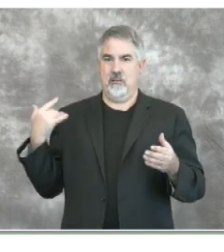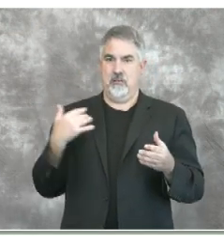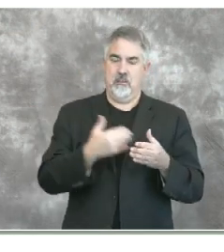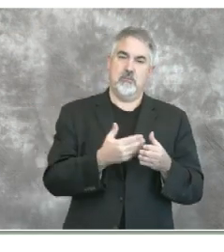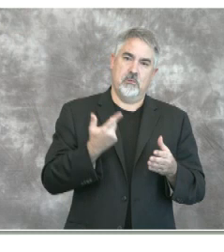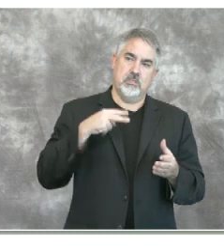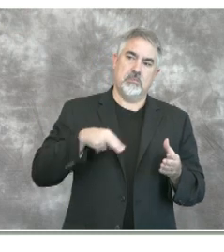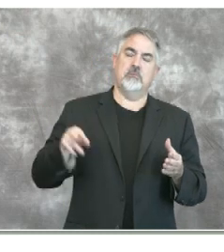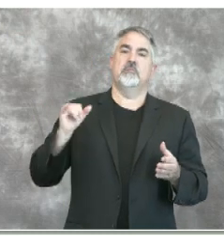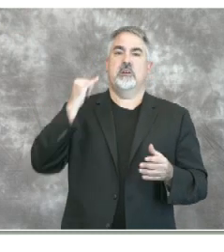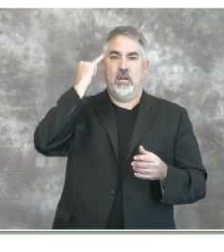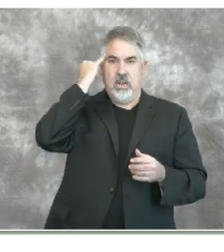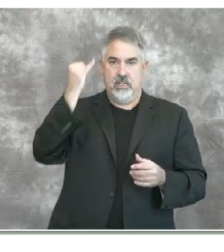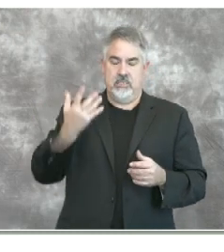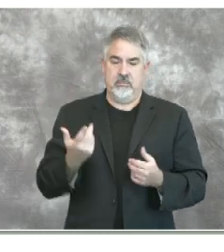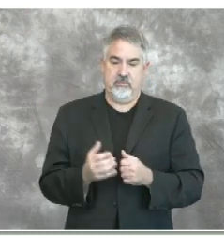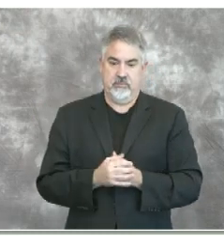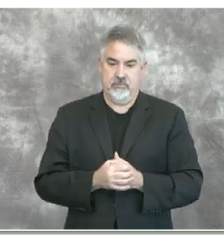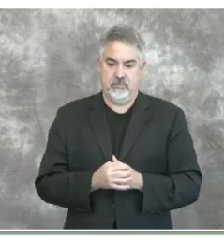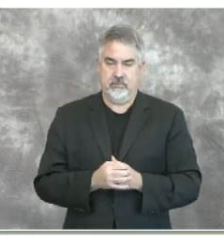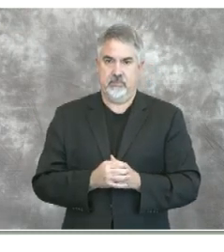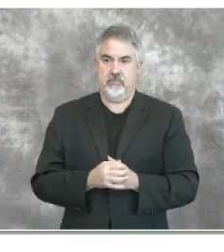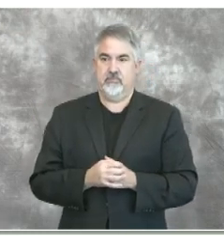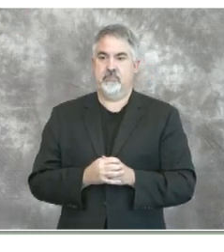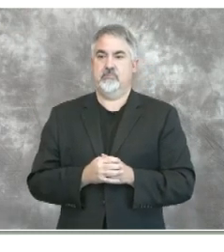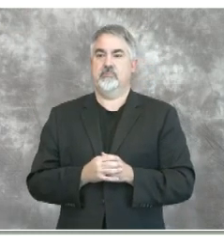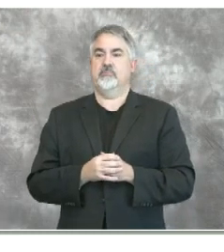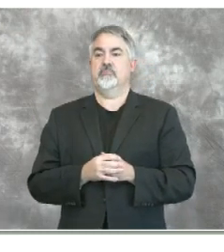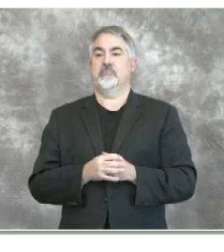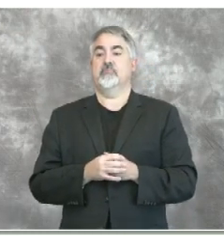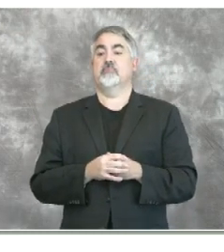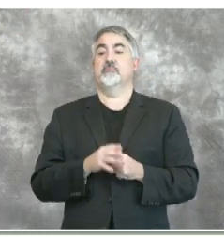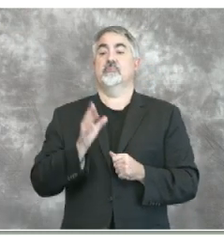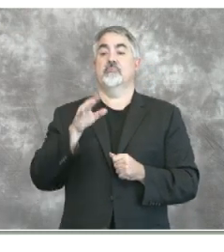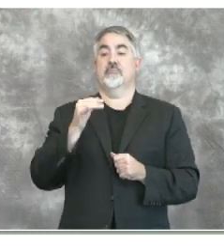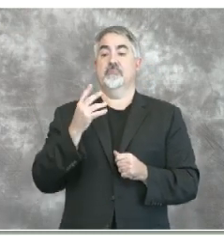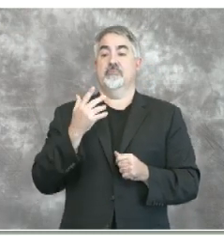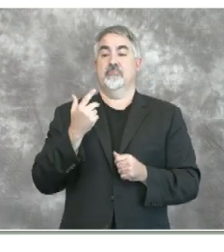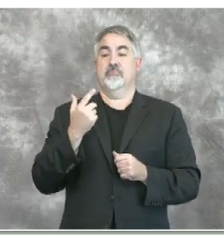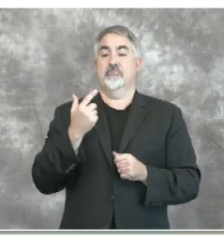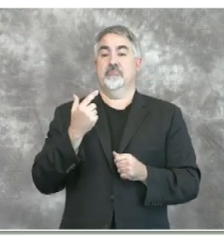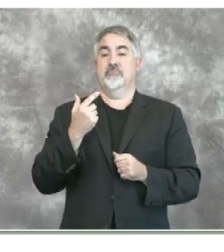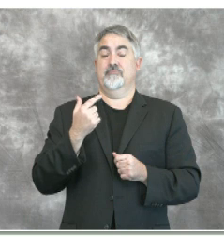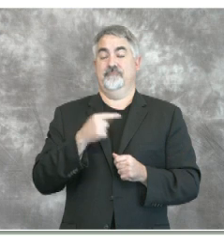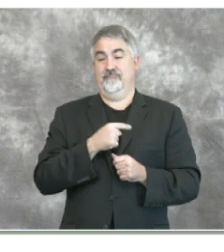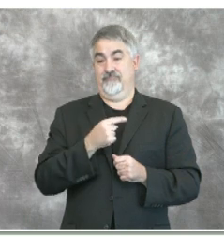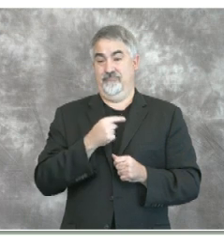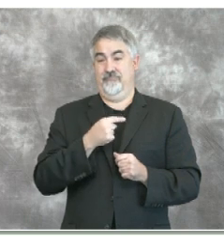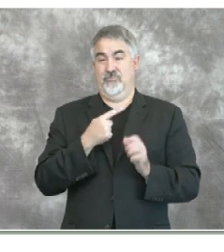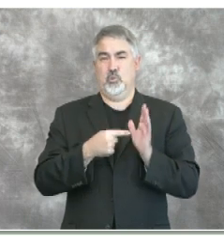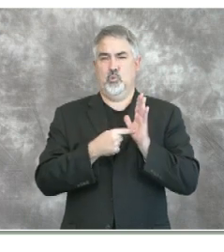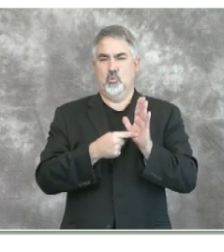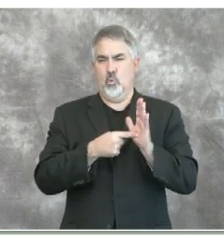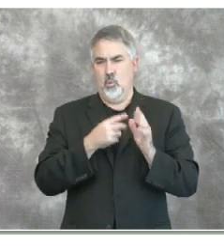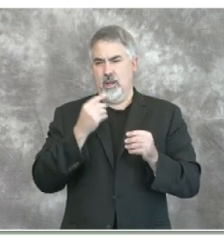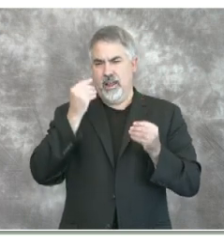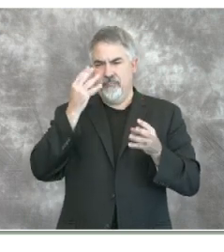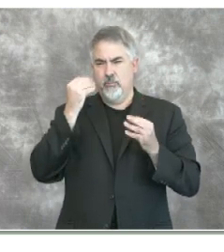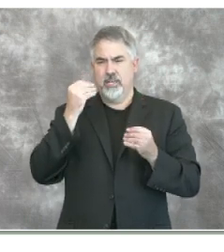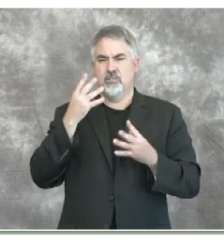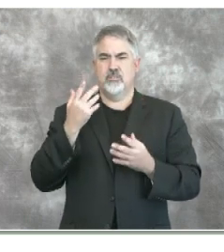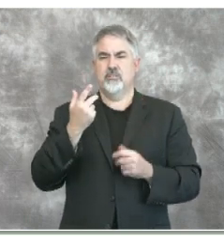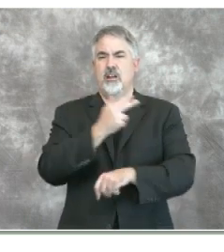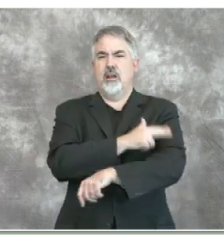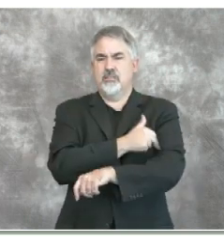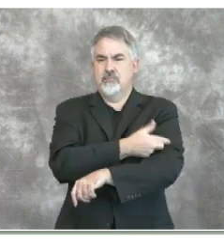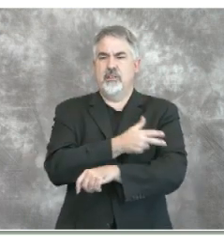If you go and extrapolate the bottom left chart, this chart shows you the information around hospitalizations, ICUs,